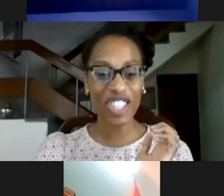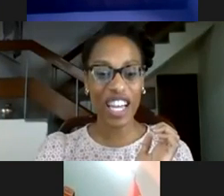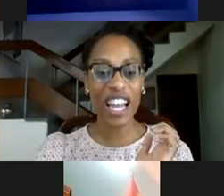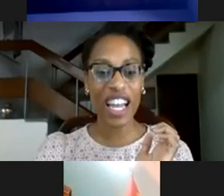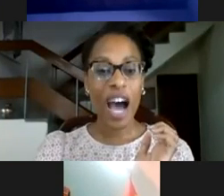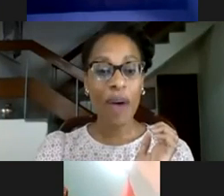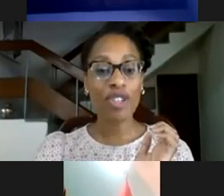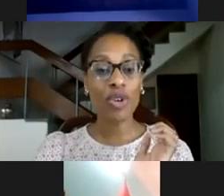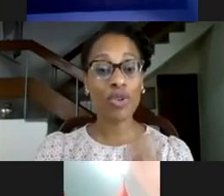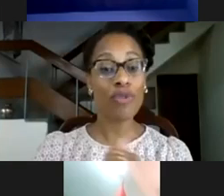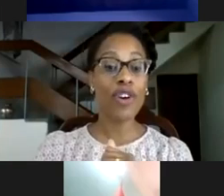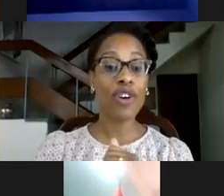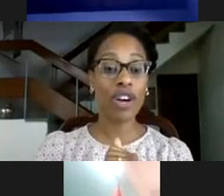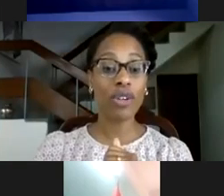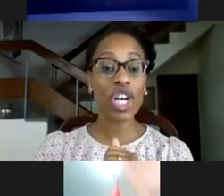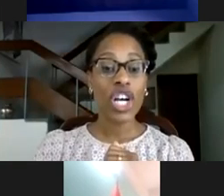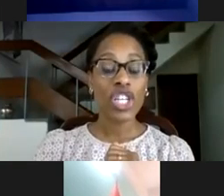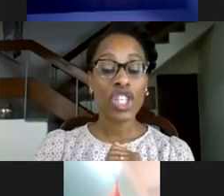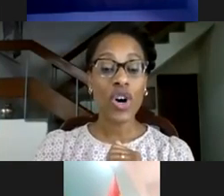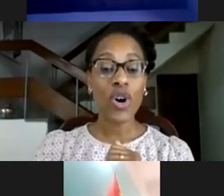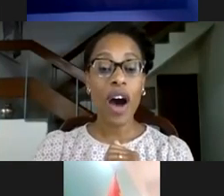from the last session, I want to do a group photo.